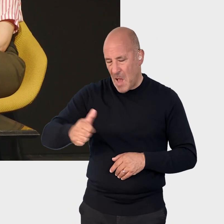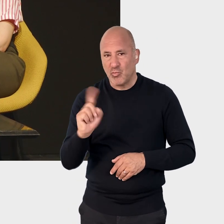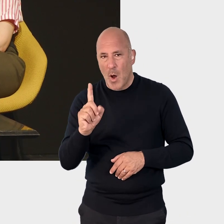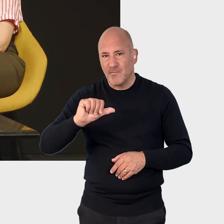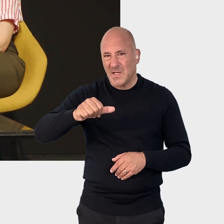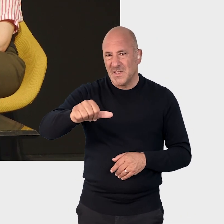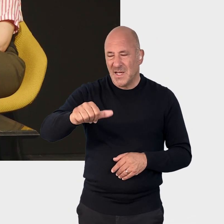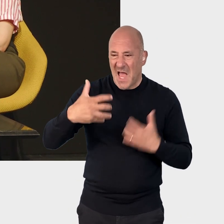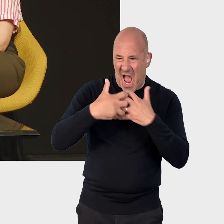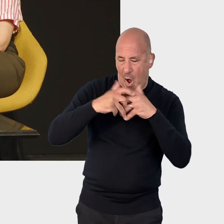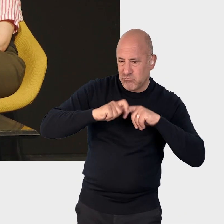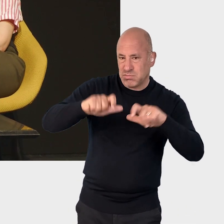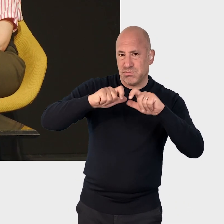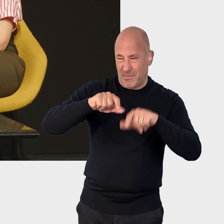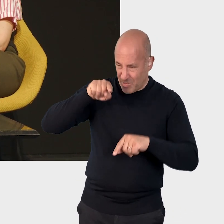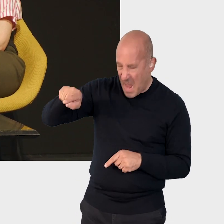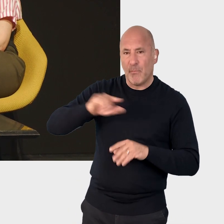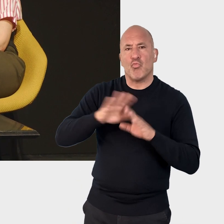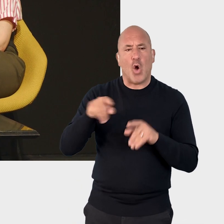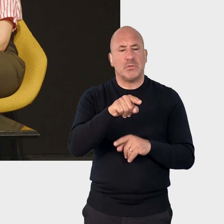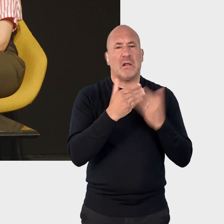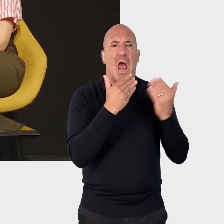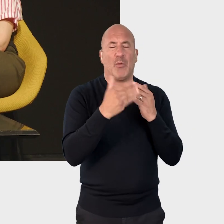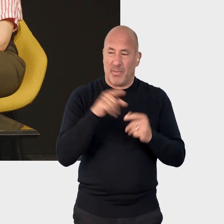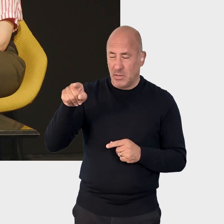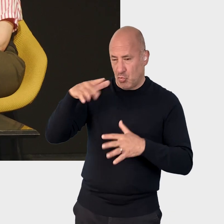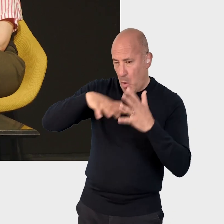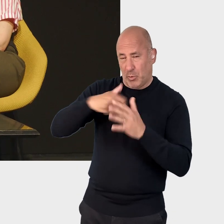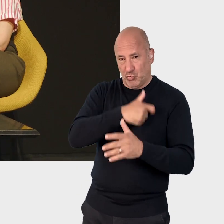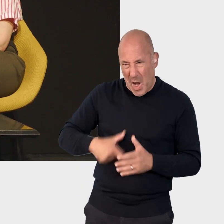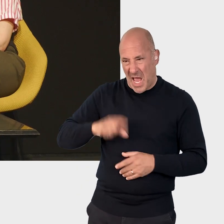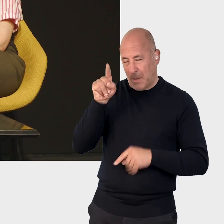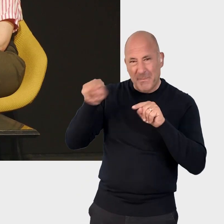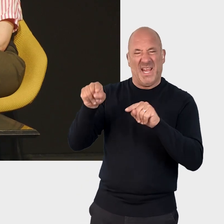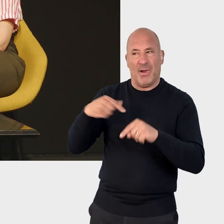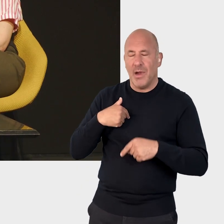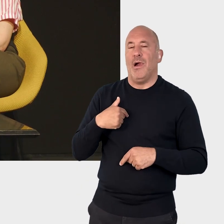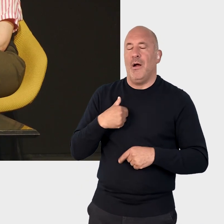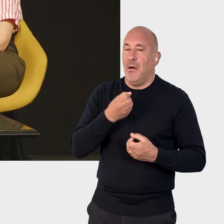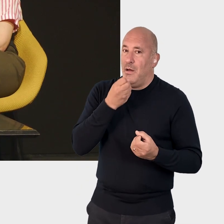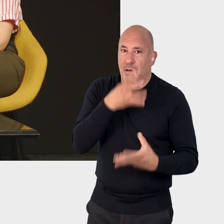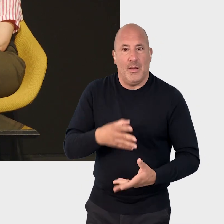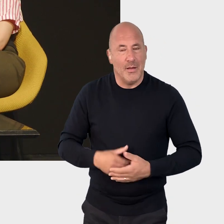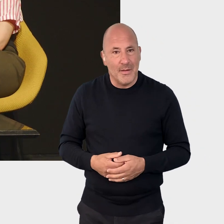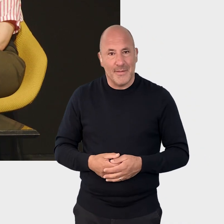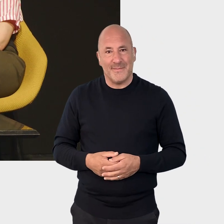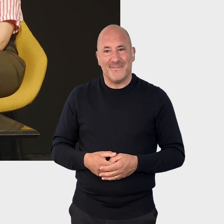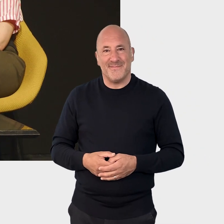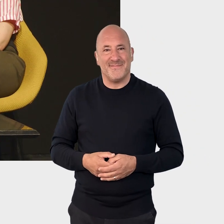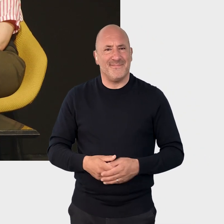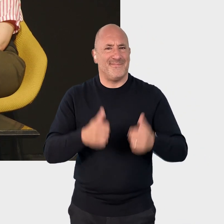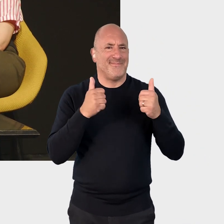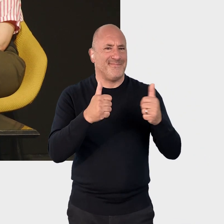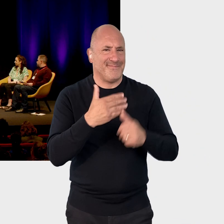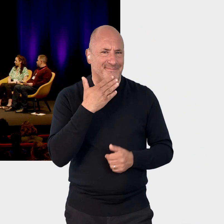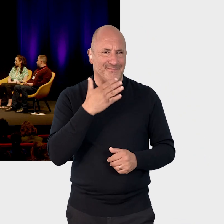beautiful opportunity for us, for them, to be able to decide whether they want to continue and how they'd like to continue